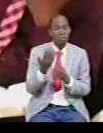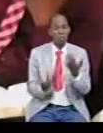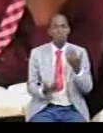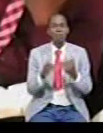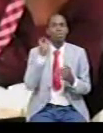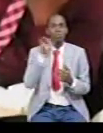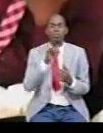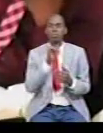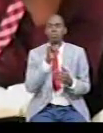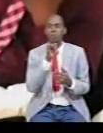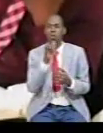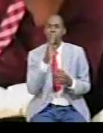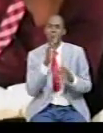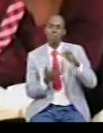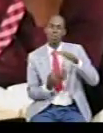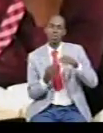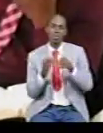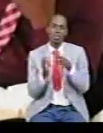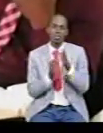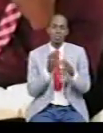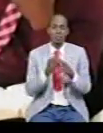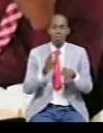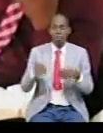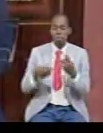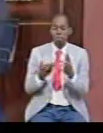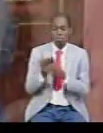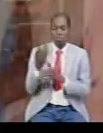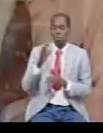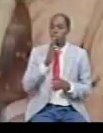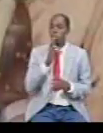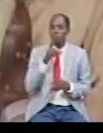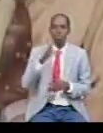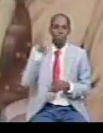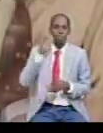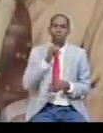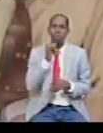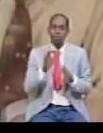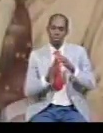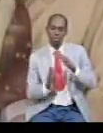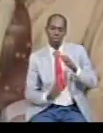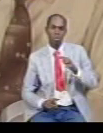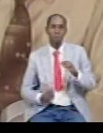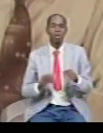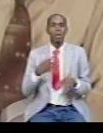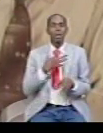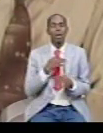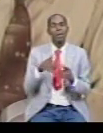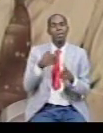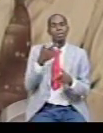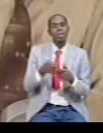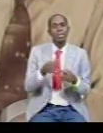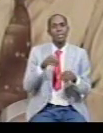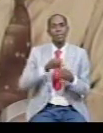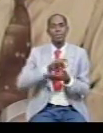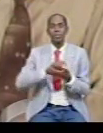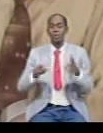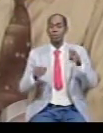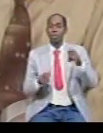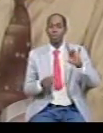burnt. Go through waters, you will not be drowned. And then, verse 28,